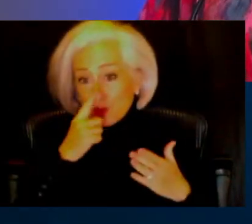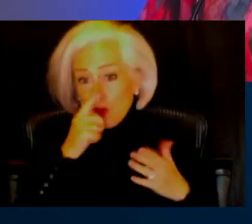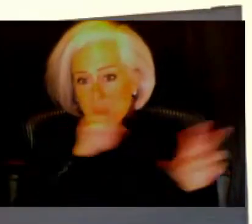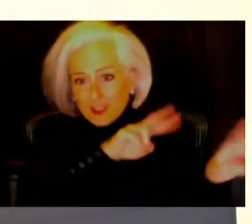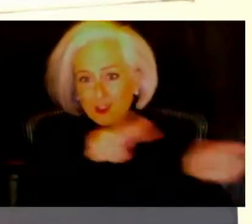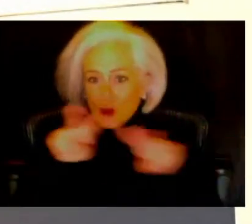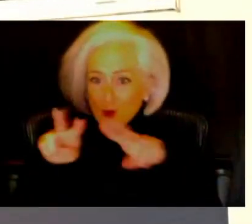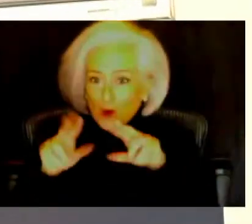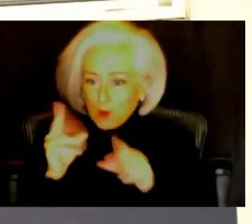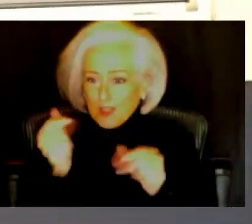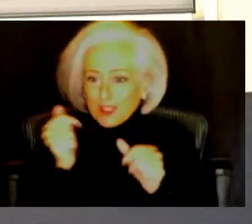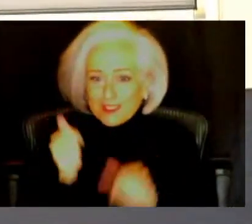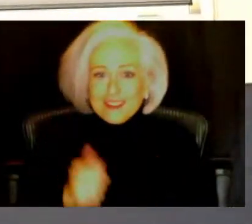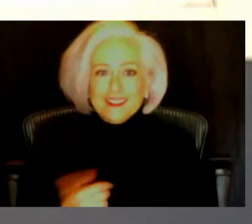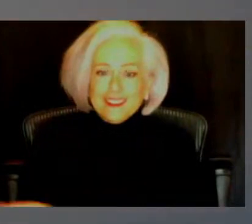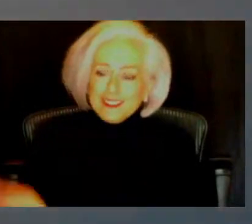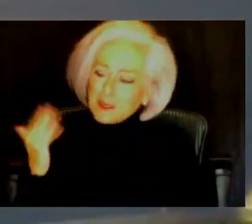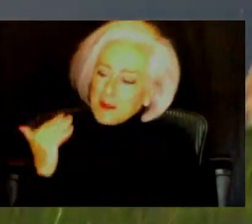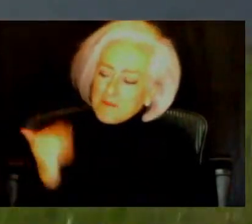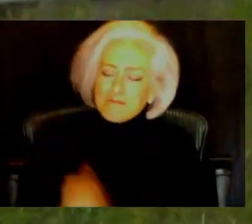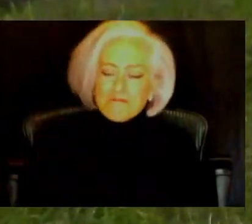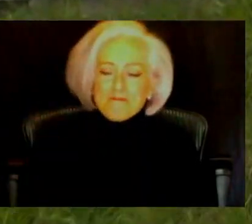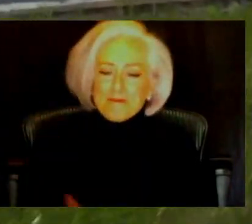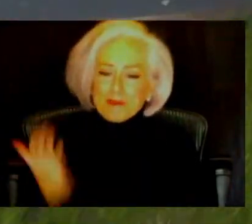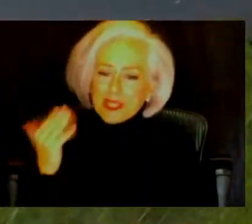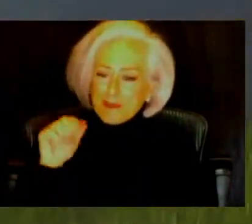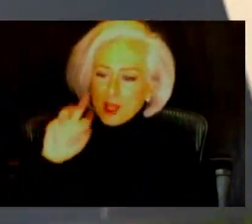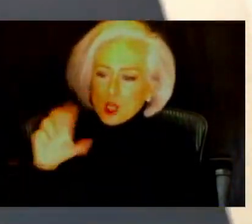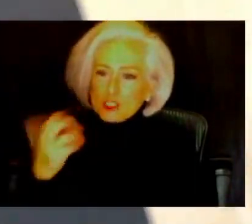inside. Come on, Archie. Let's go, bud.